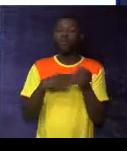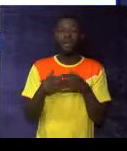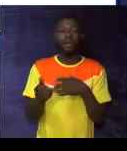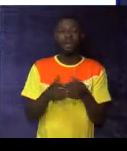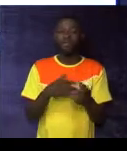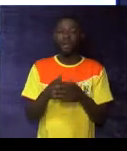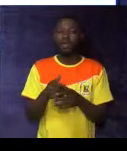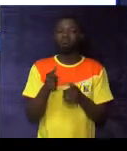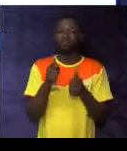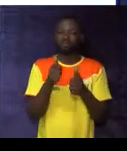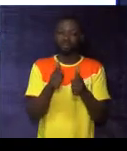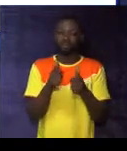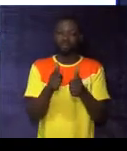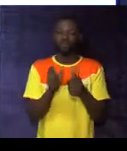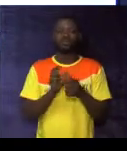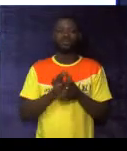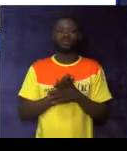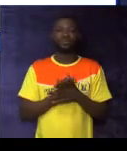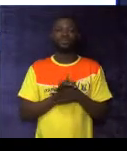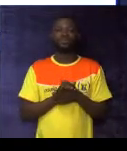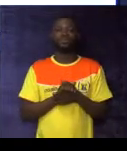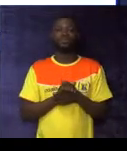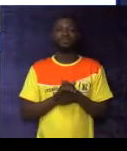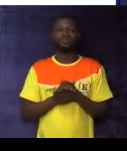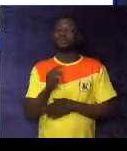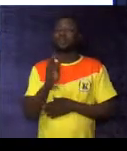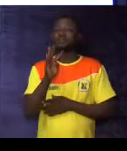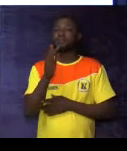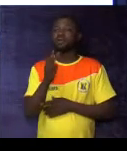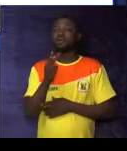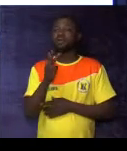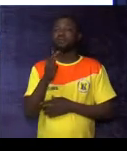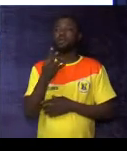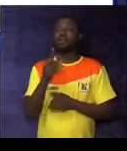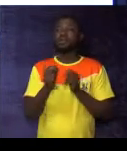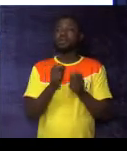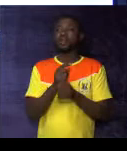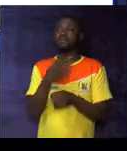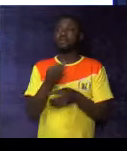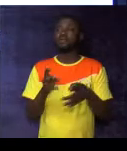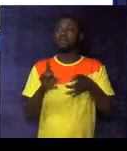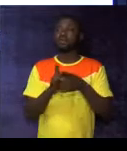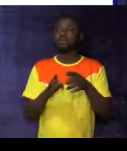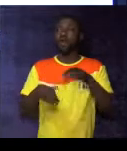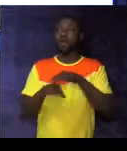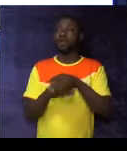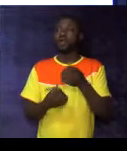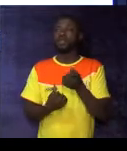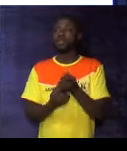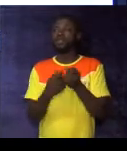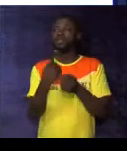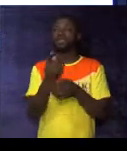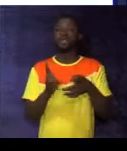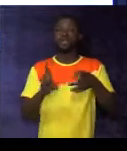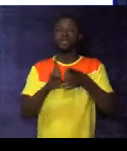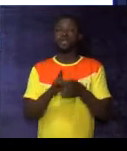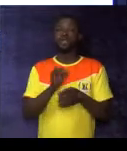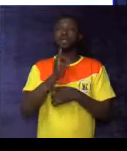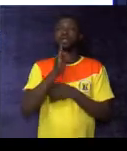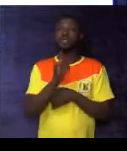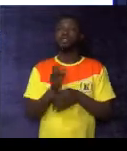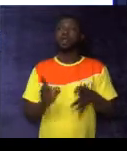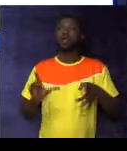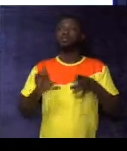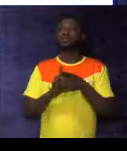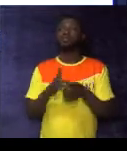Again, wherever. Good job, you. The fourth type of conjunction under subordinate